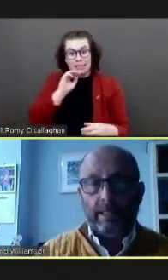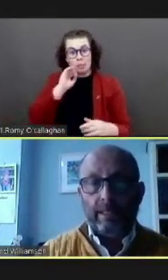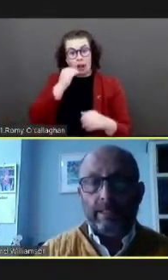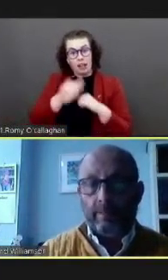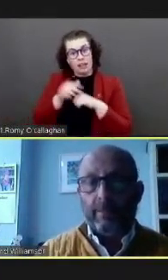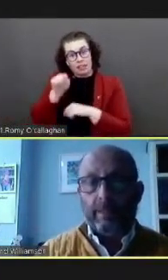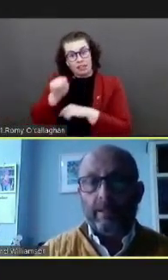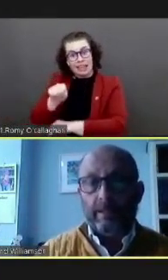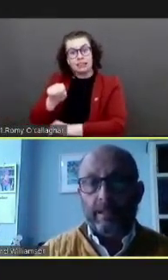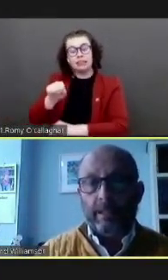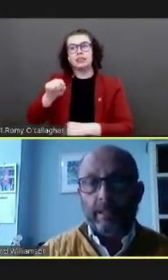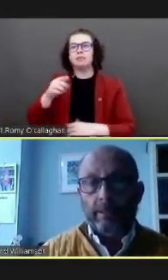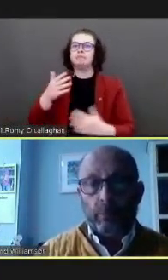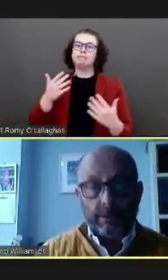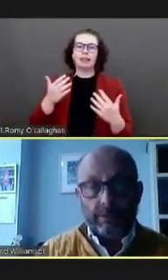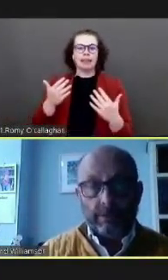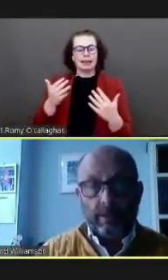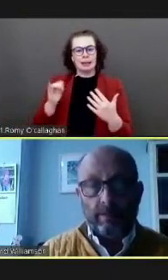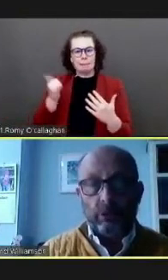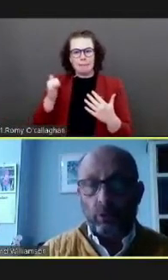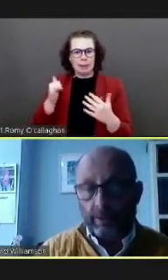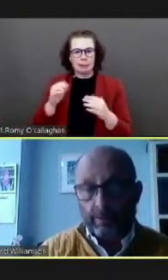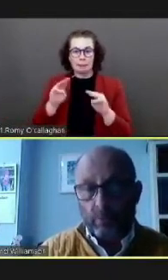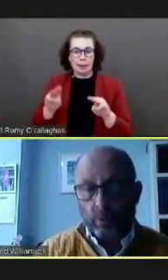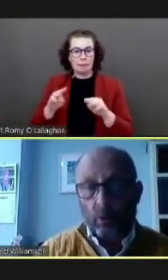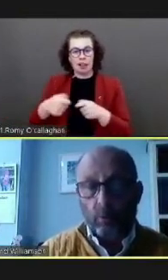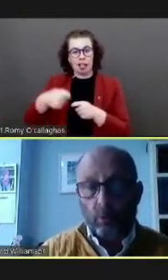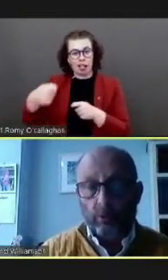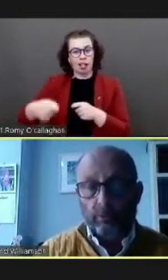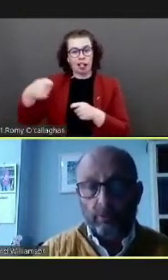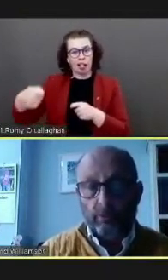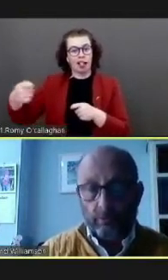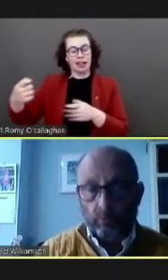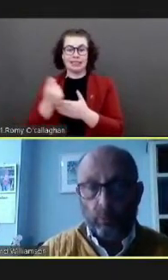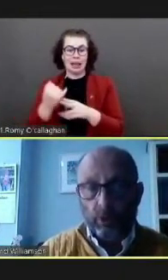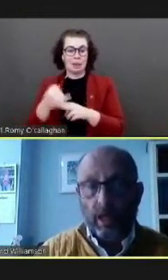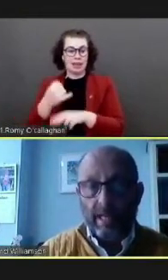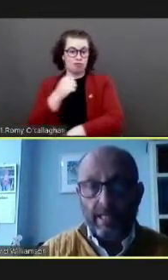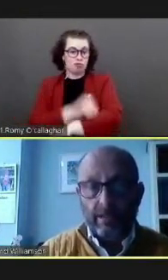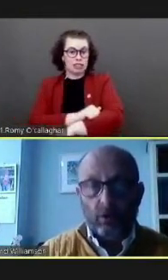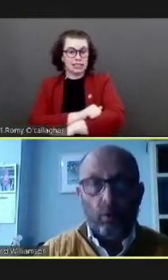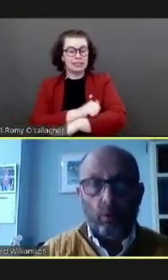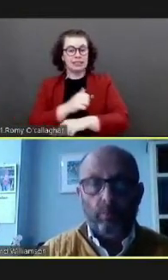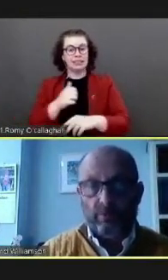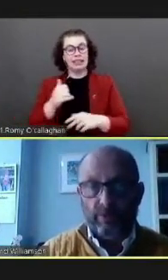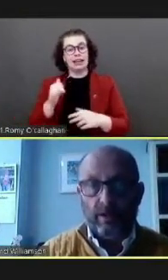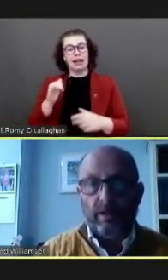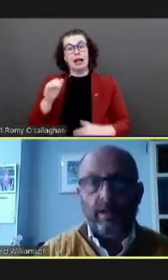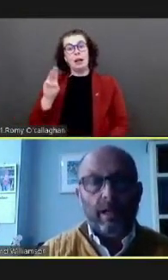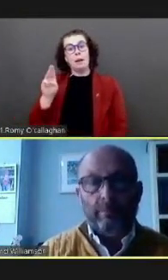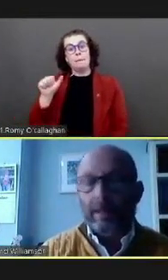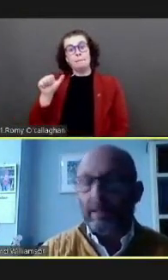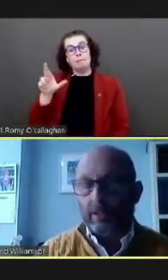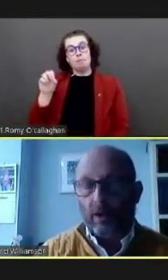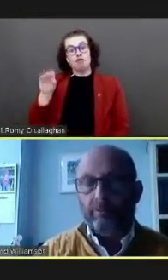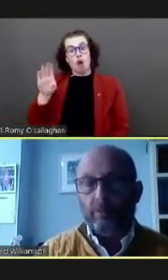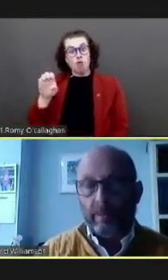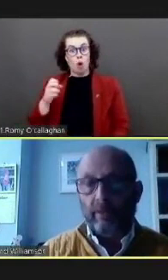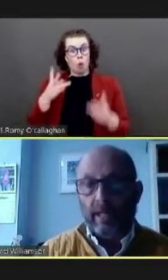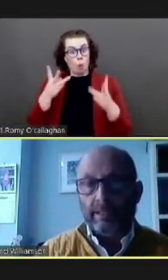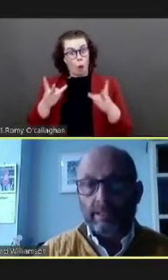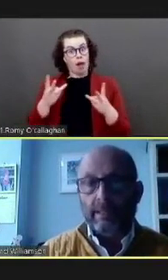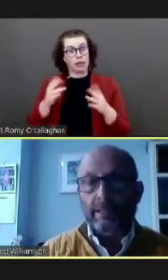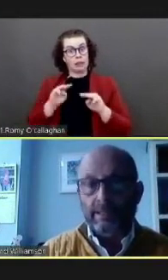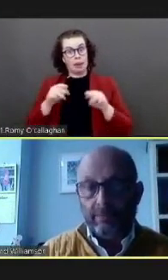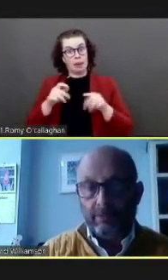be something that the prison service or that the parole board would like or would prefer, but can often